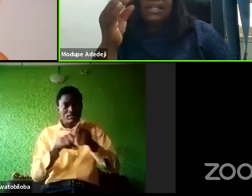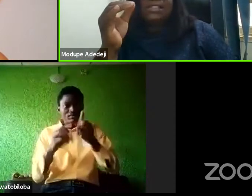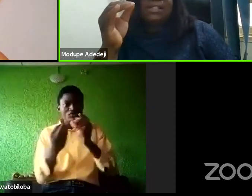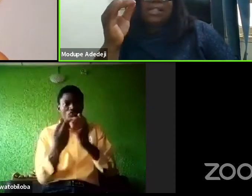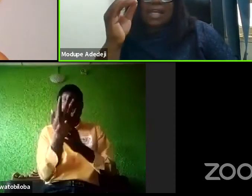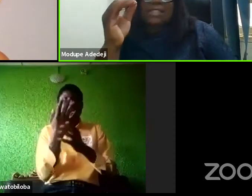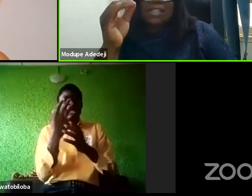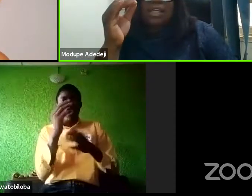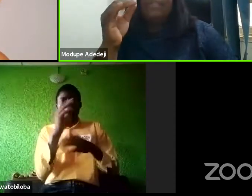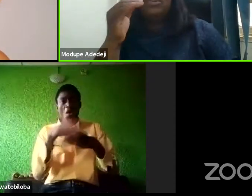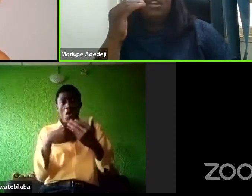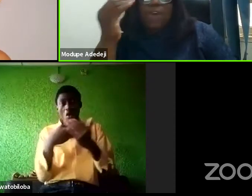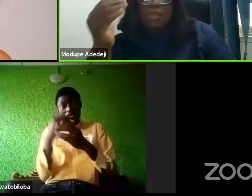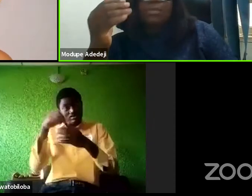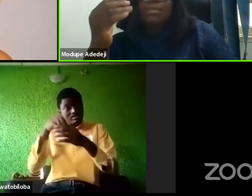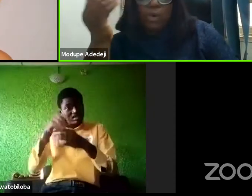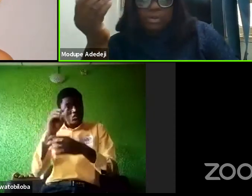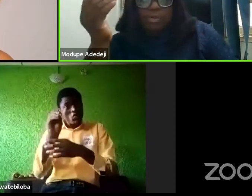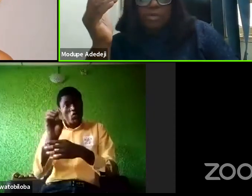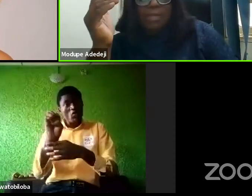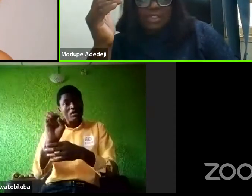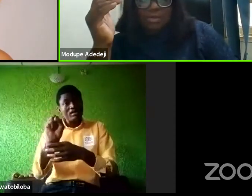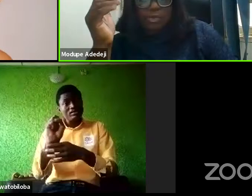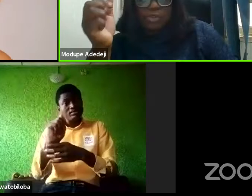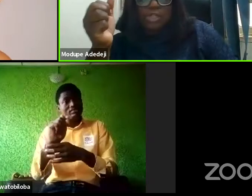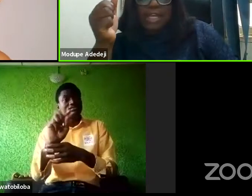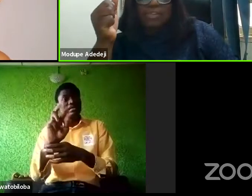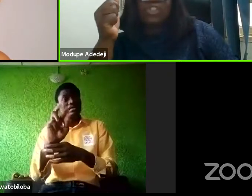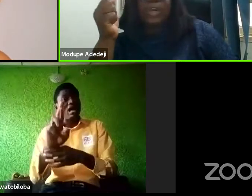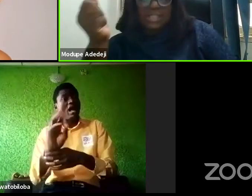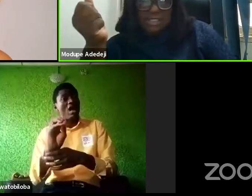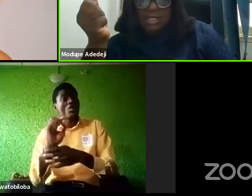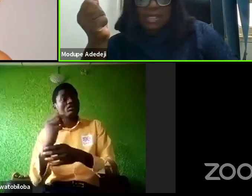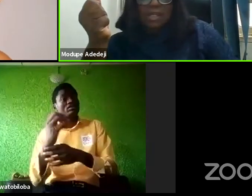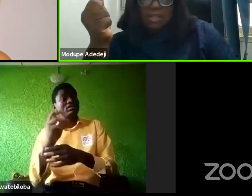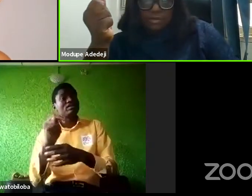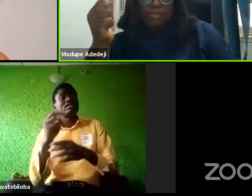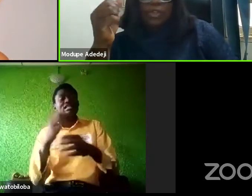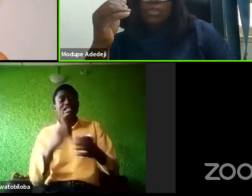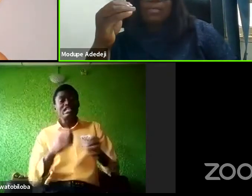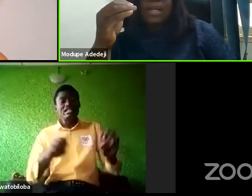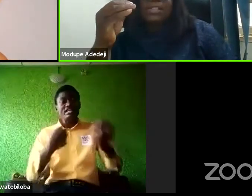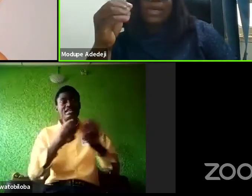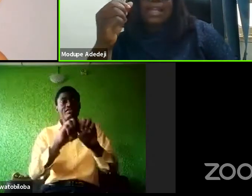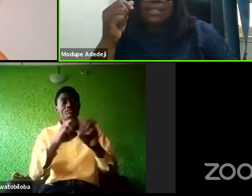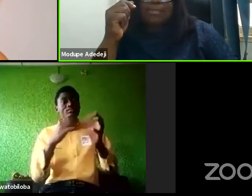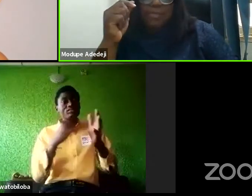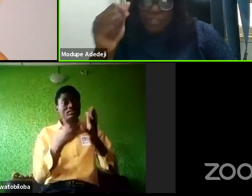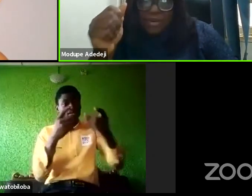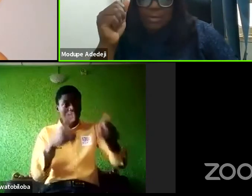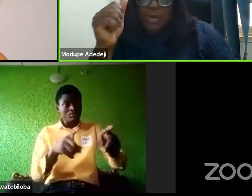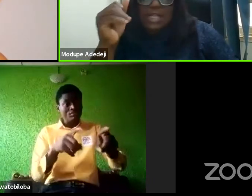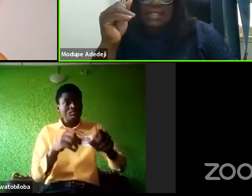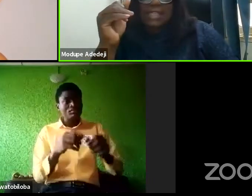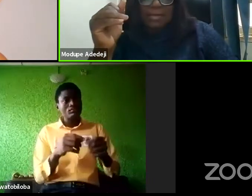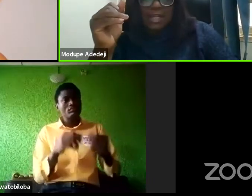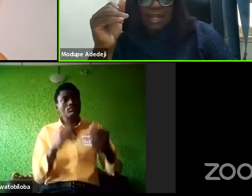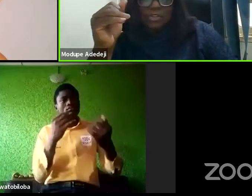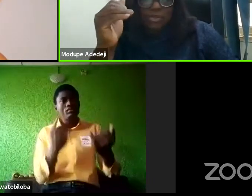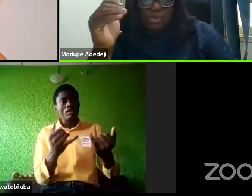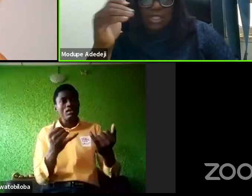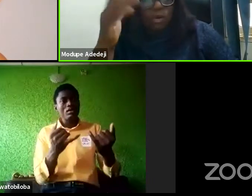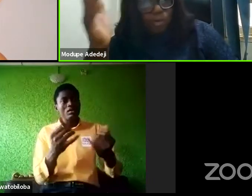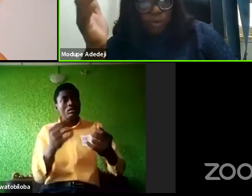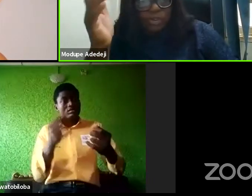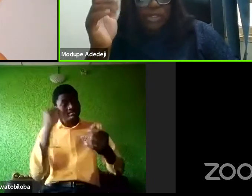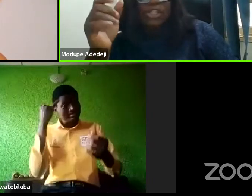So imagine that even involved in bone strength. So imagine when that very important